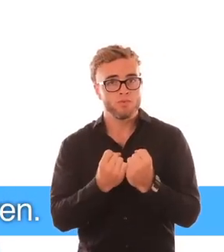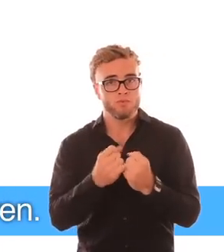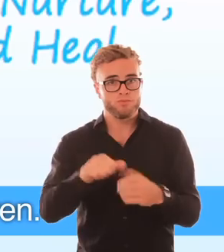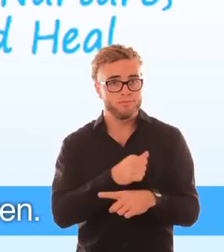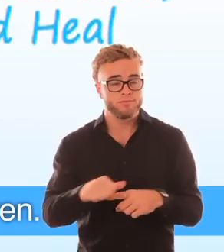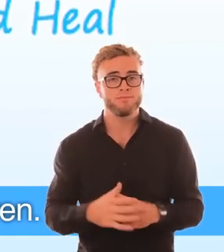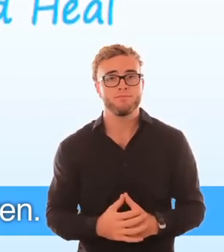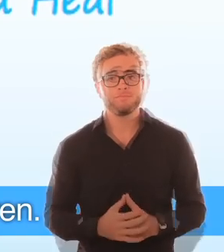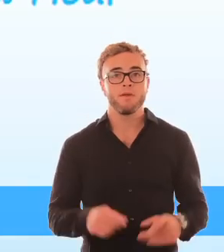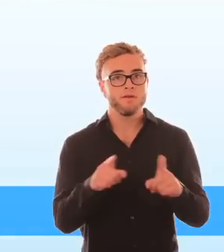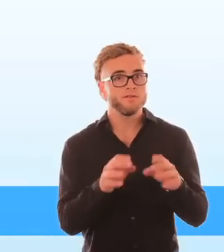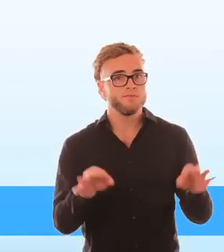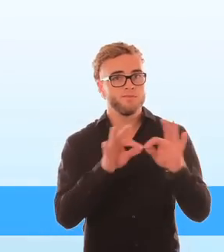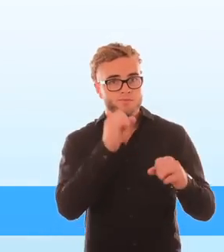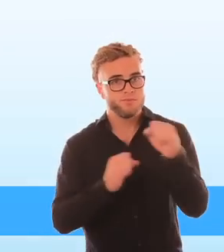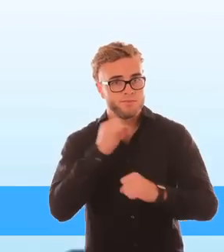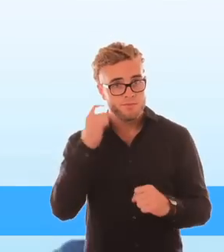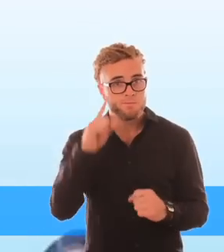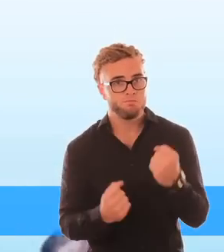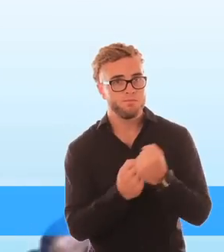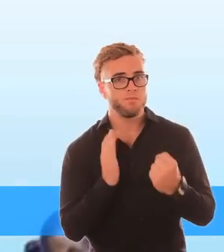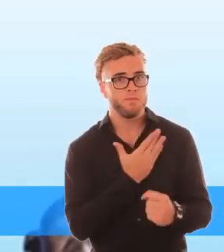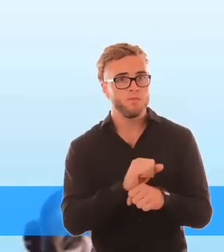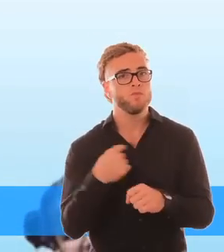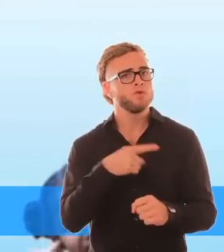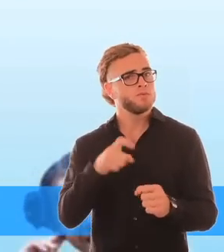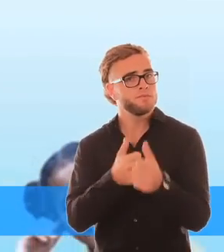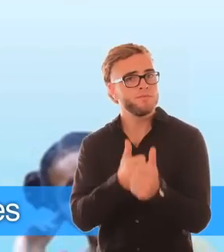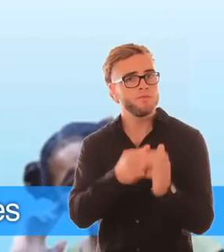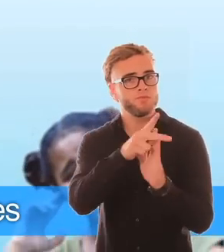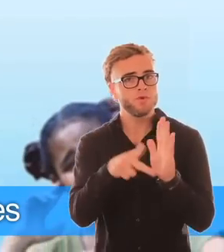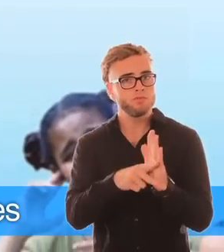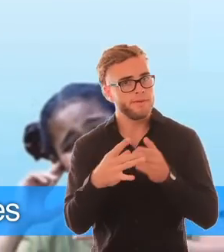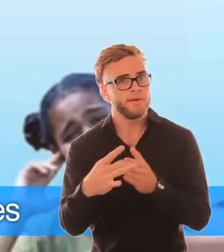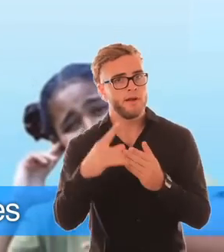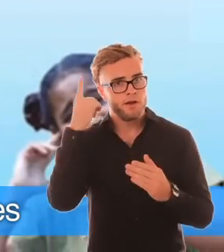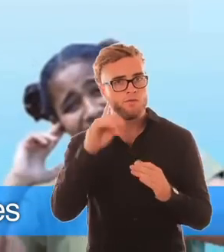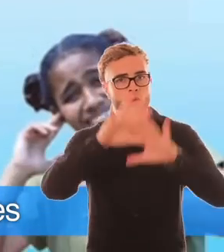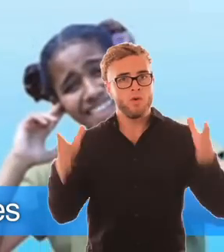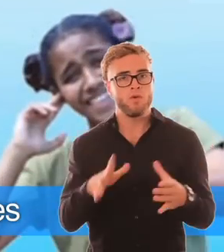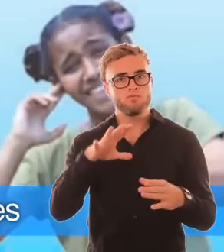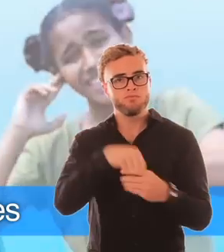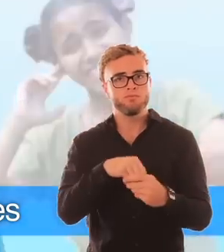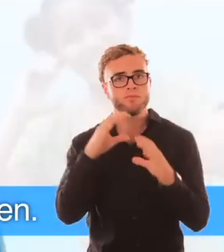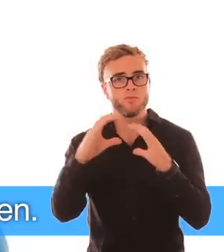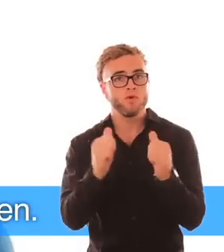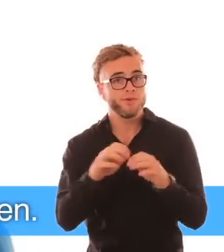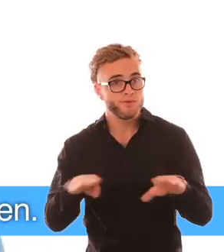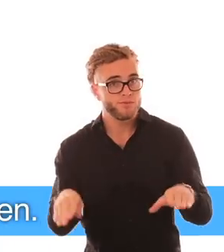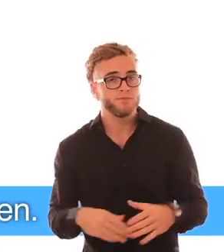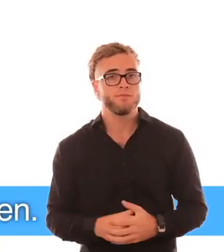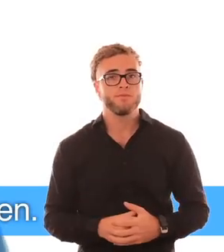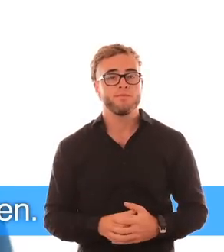children. UNICEF's resource pack, Communicating with Children, provides 4 proven and easy-to-apply principles on developing materials